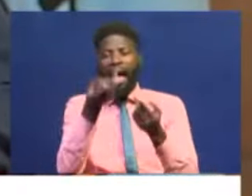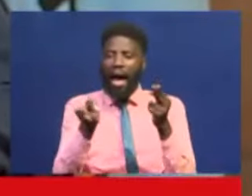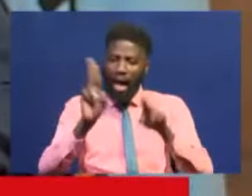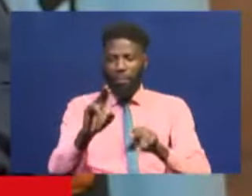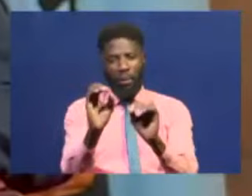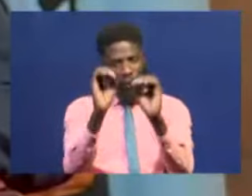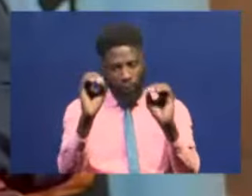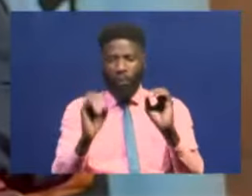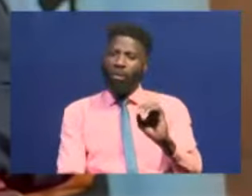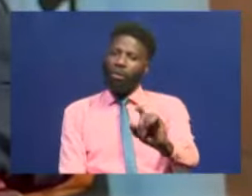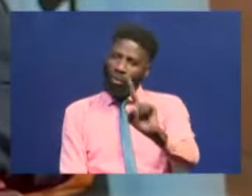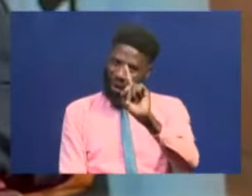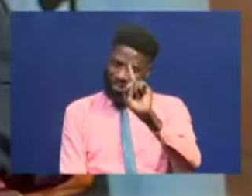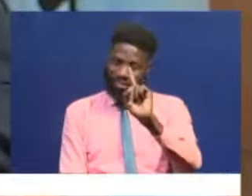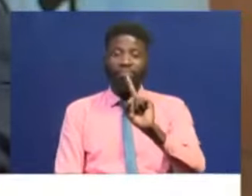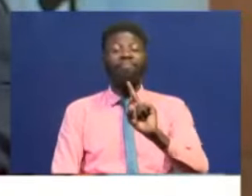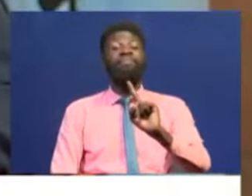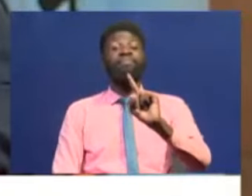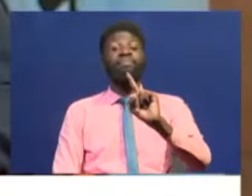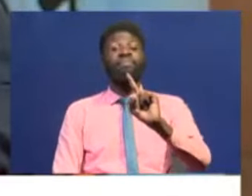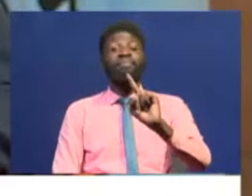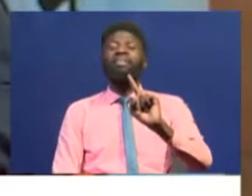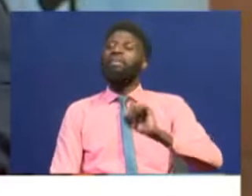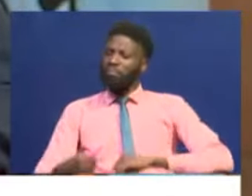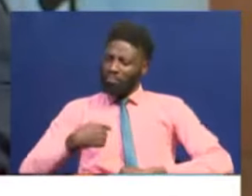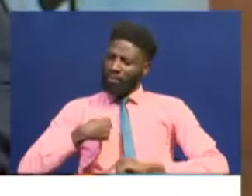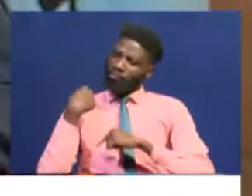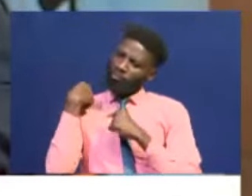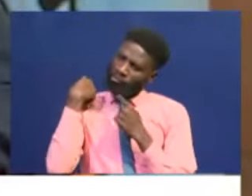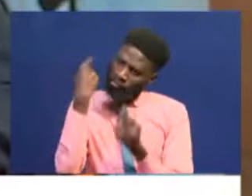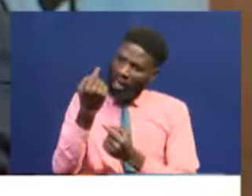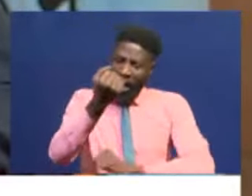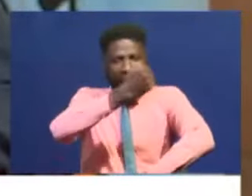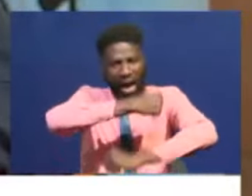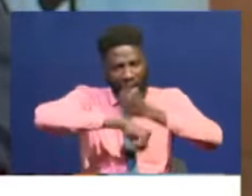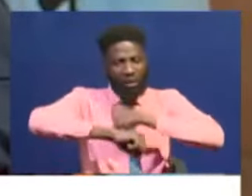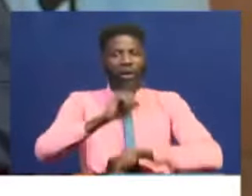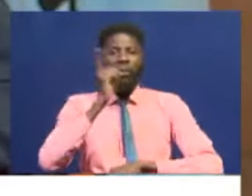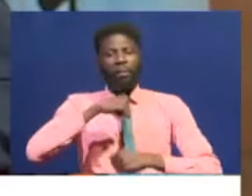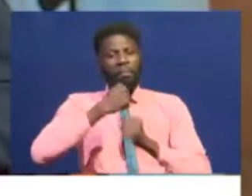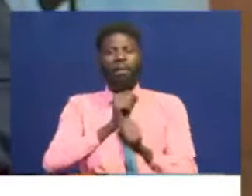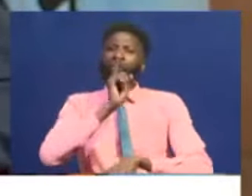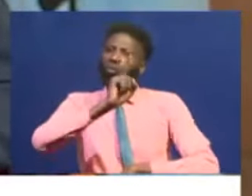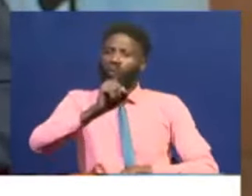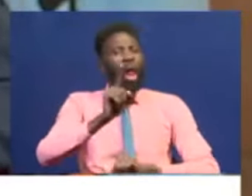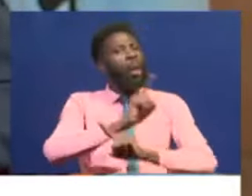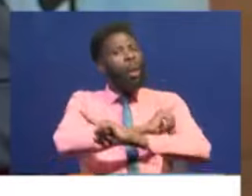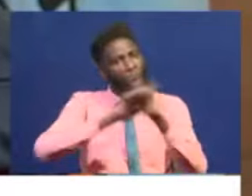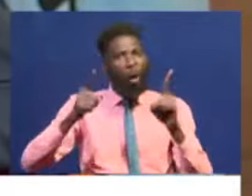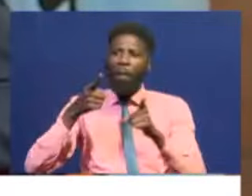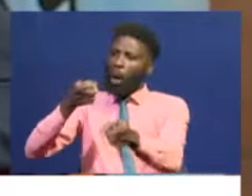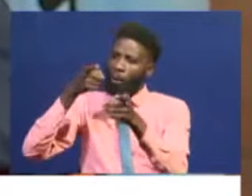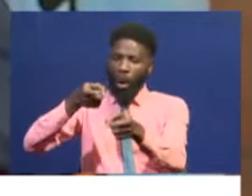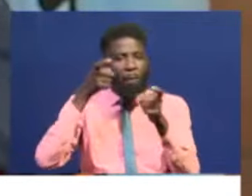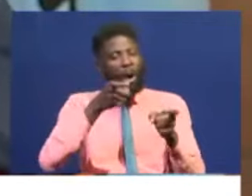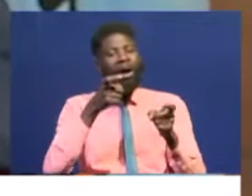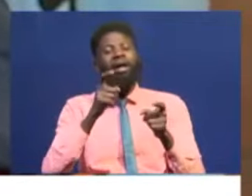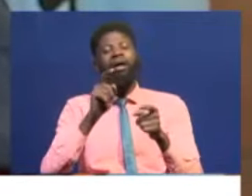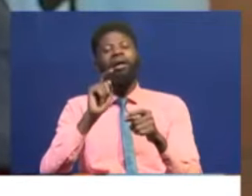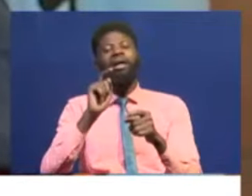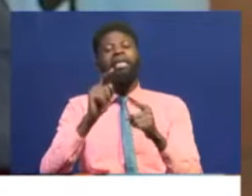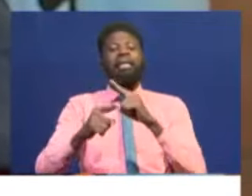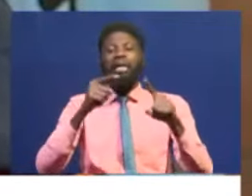one. And I have made sure that there is no extrajudicial killing in Kenya. That's number